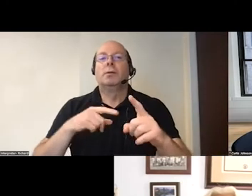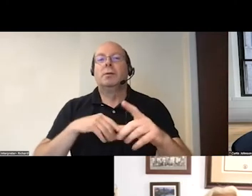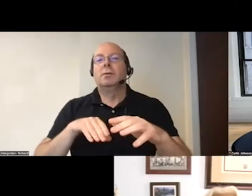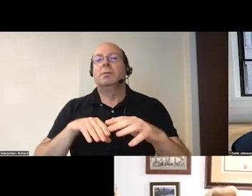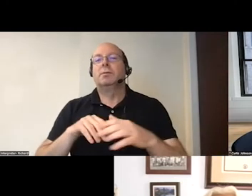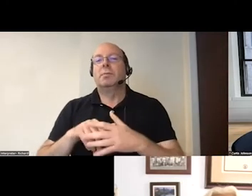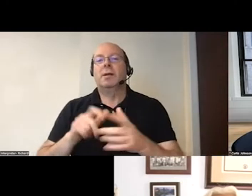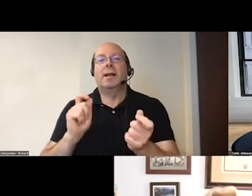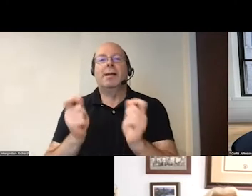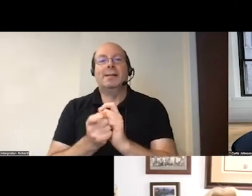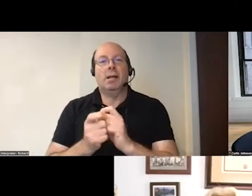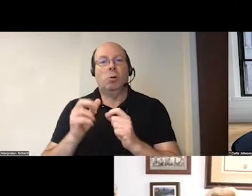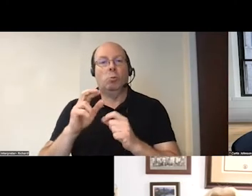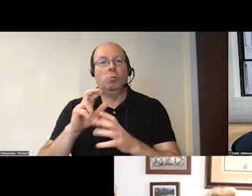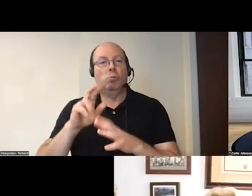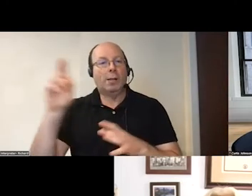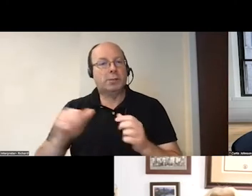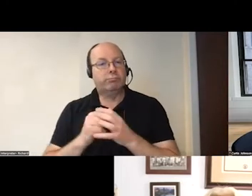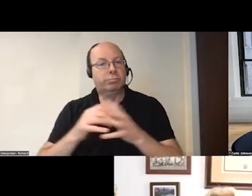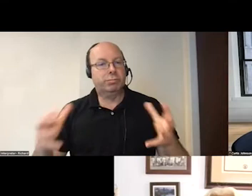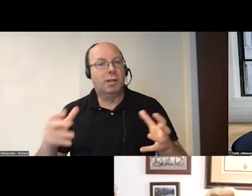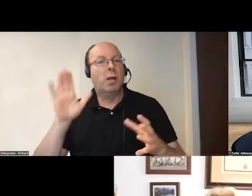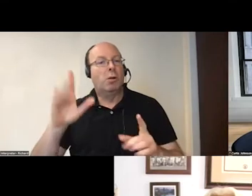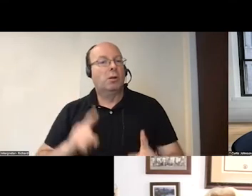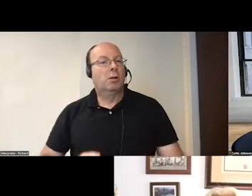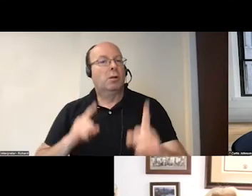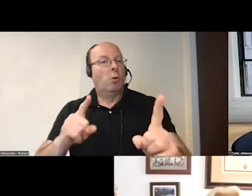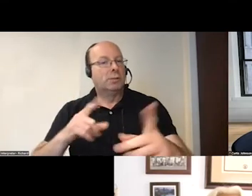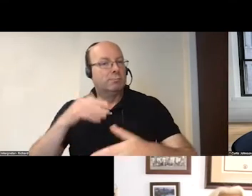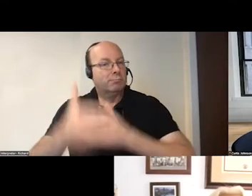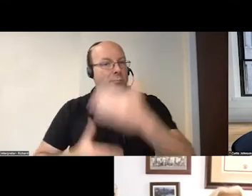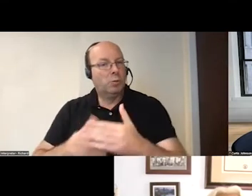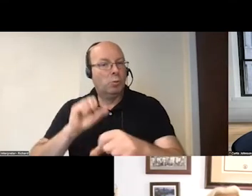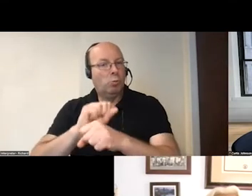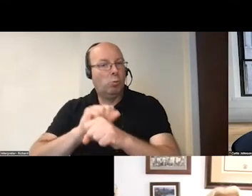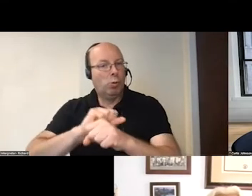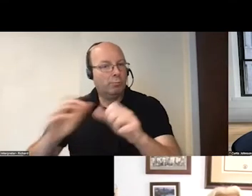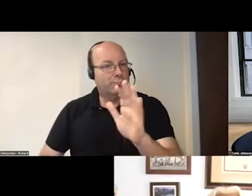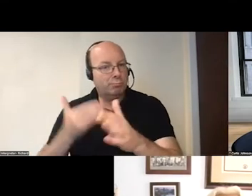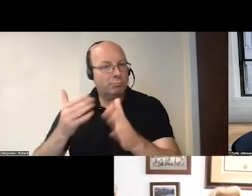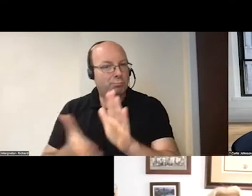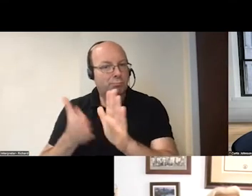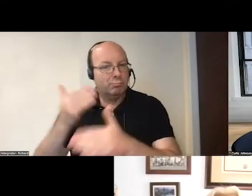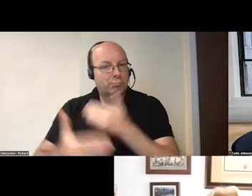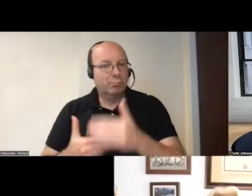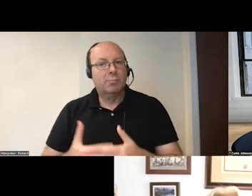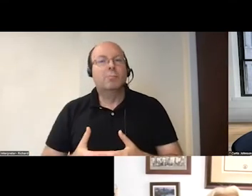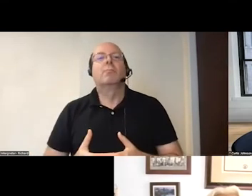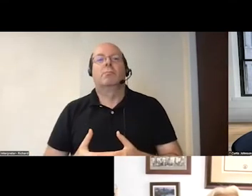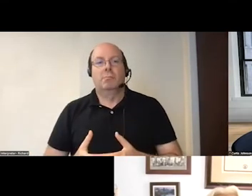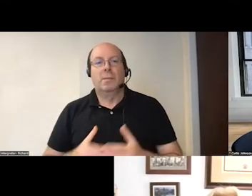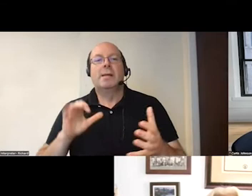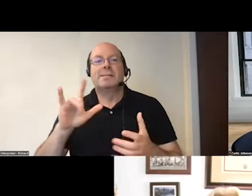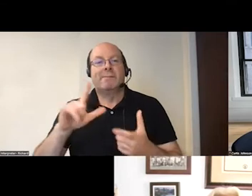and regeneration of the City of Rochester is one of the driving forces behind her work. Her civic engagement includes leadership in women's economic parity,